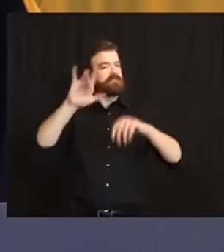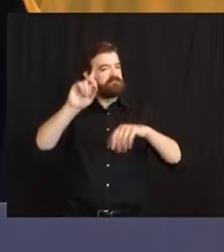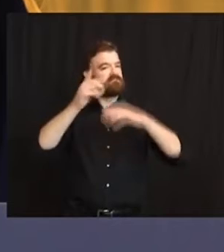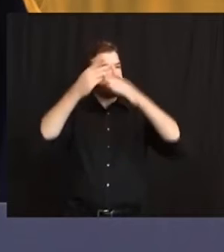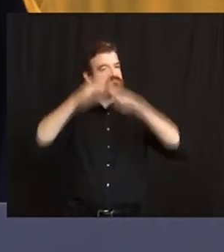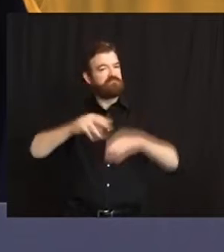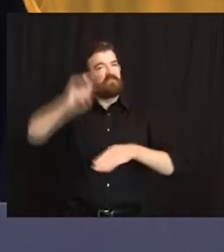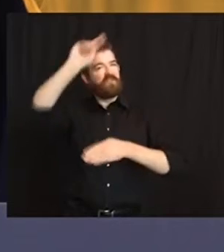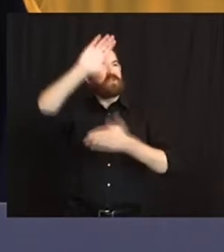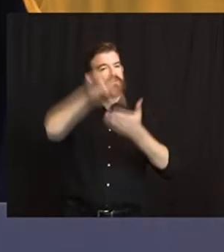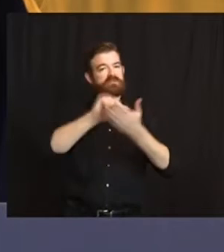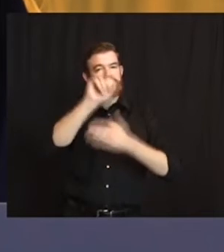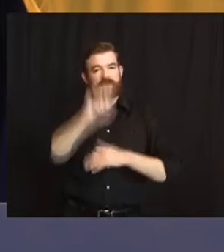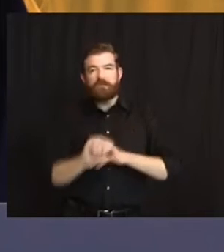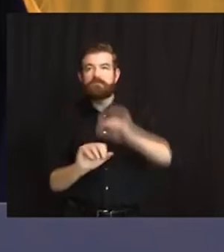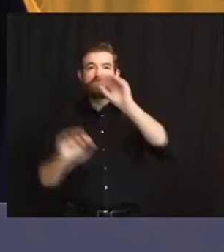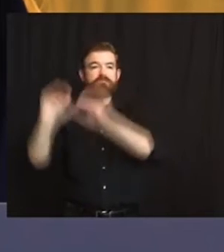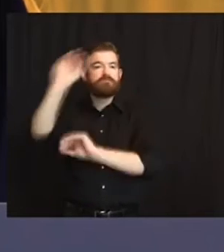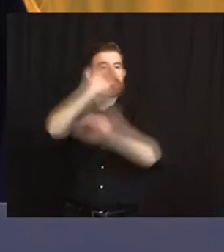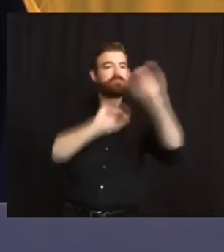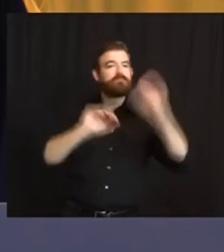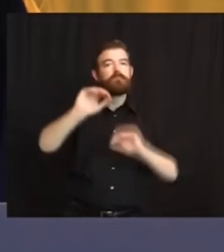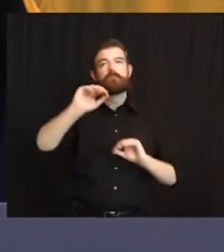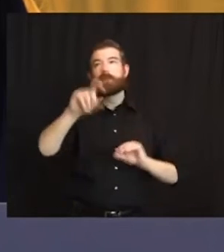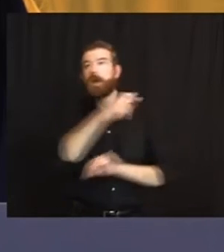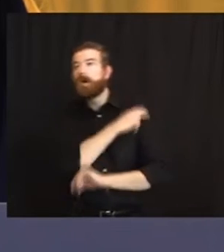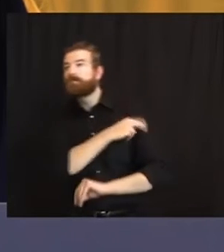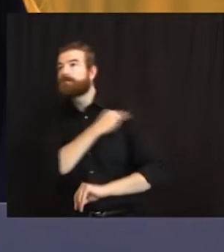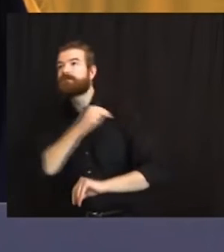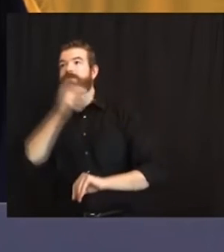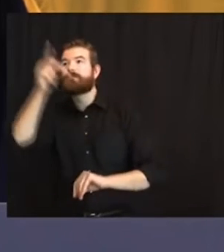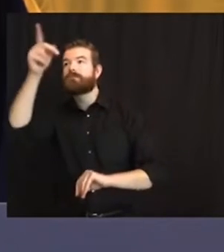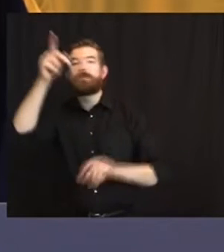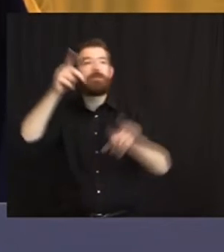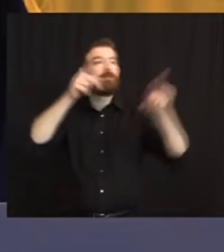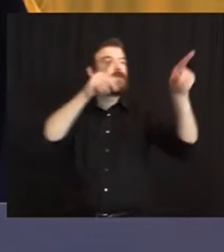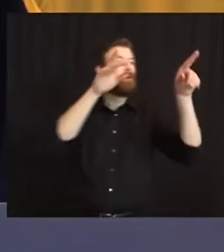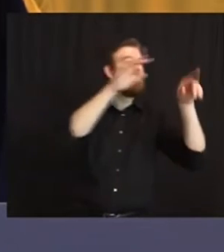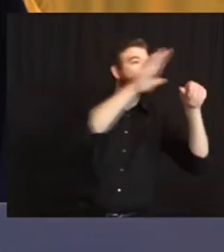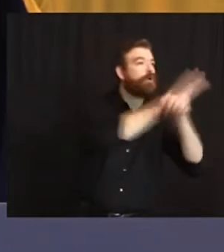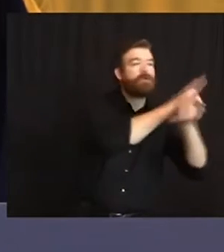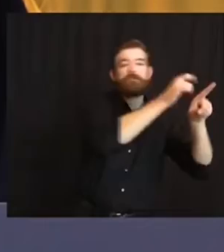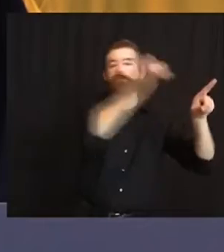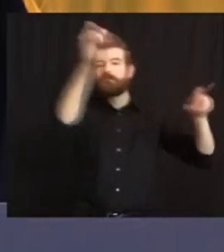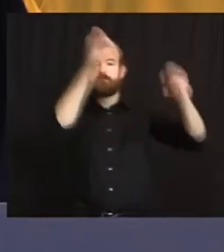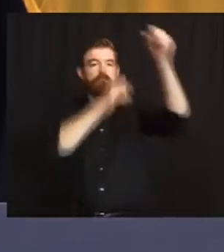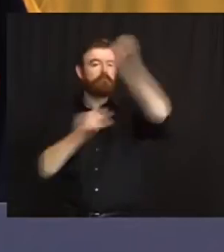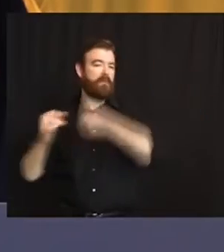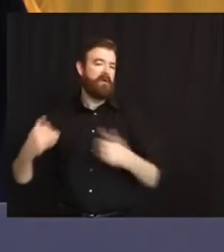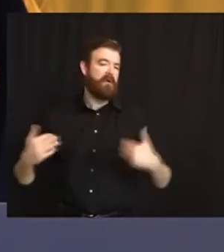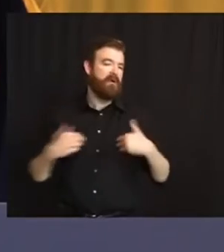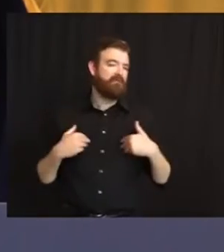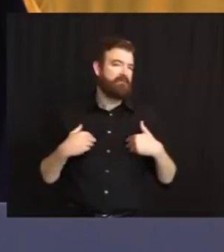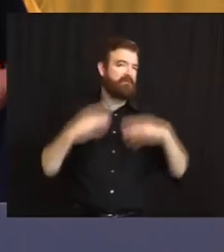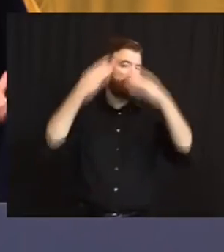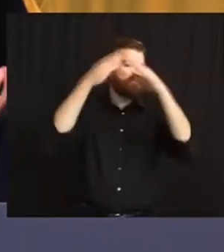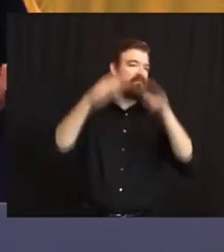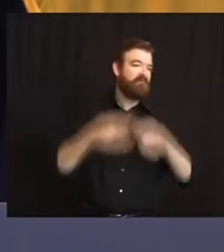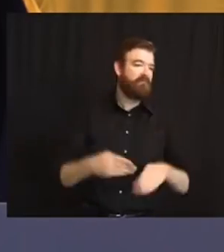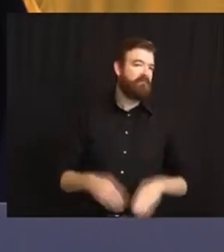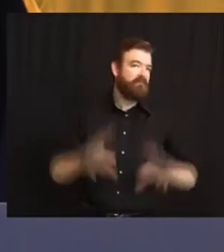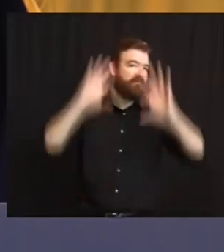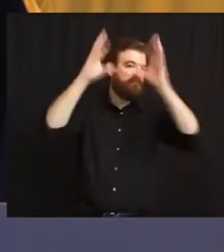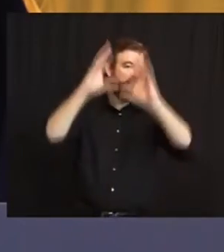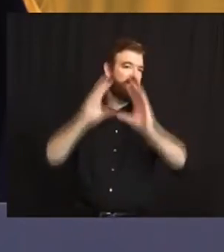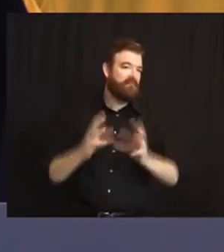I'm unequivocal. If you're inside, you got to wear a mask, period. It's outdoors when you can't social distance. I'd frankly err on the